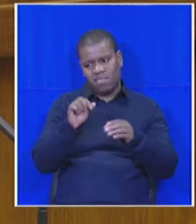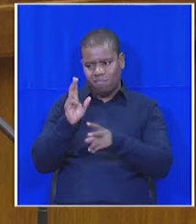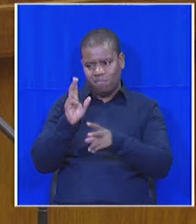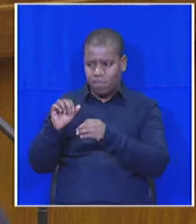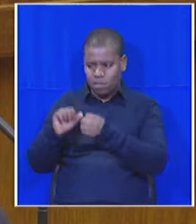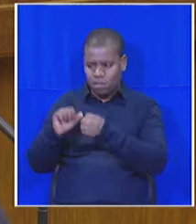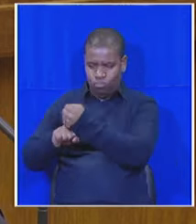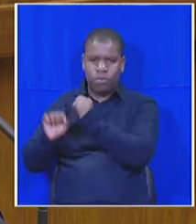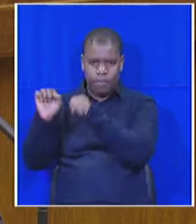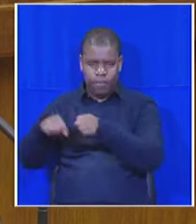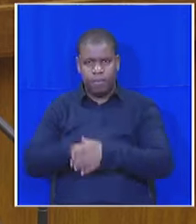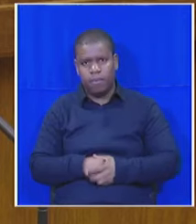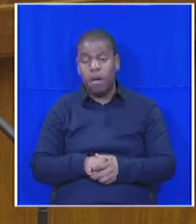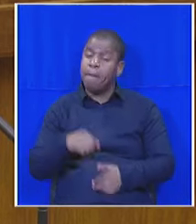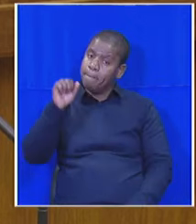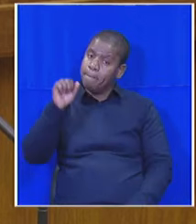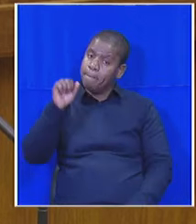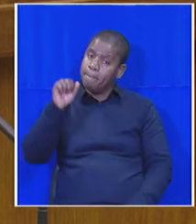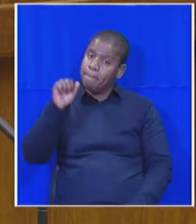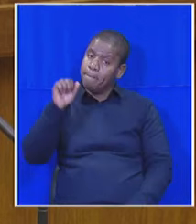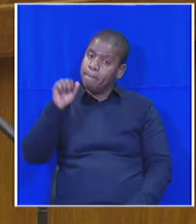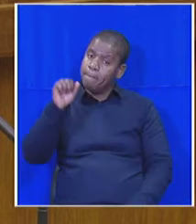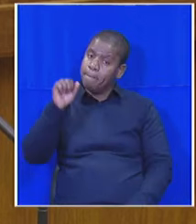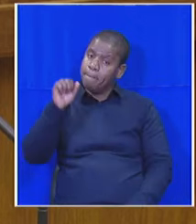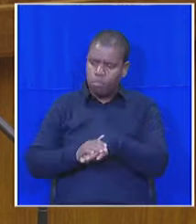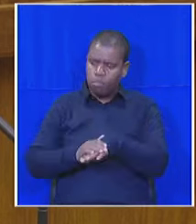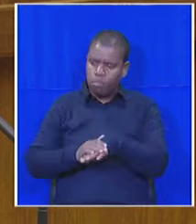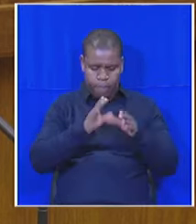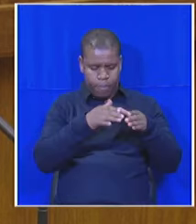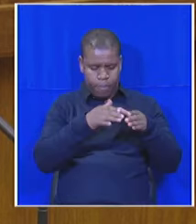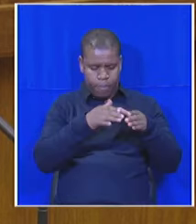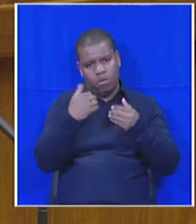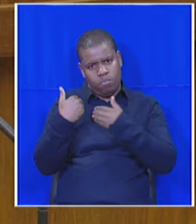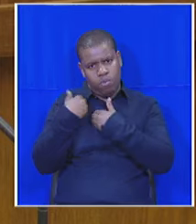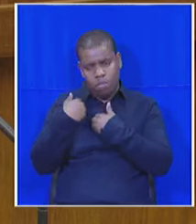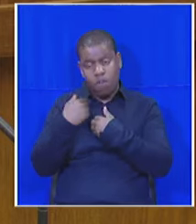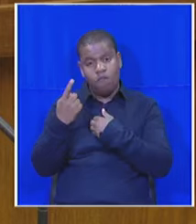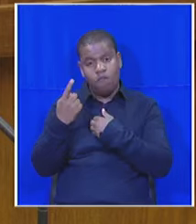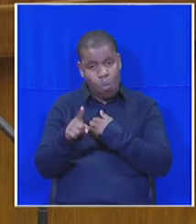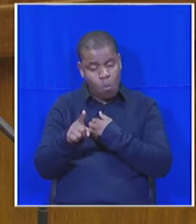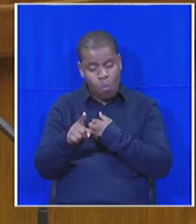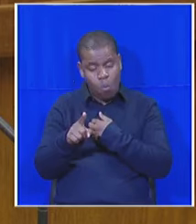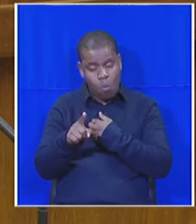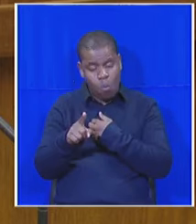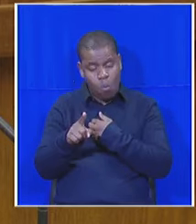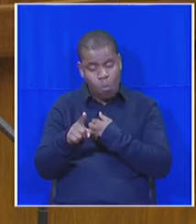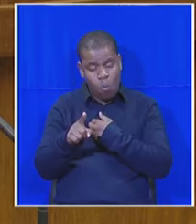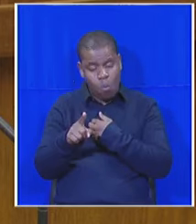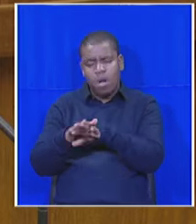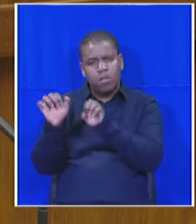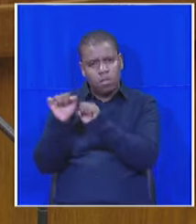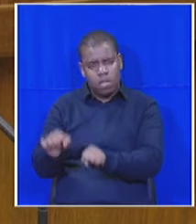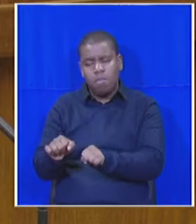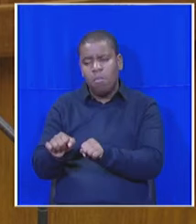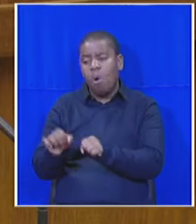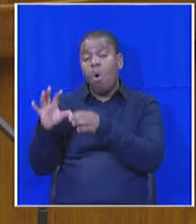It is indeed a feather in the cap of the ANC, although the architects of this system, of the homeland